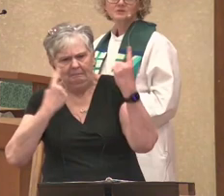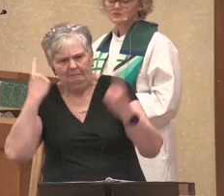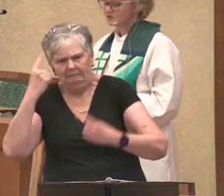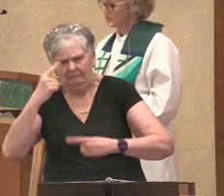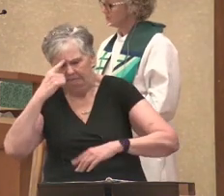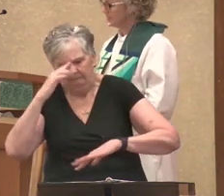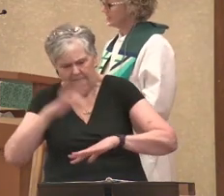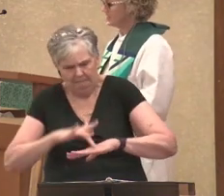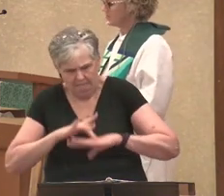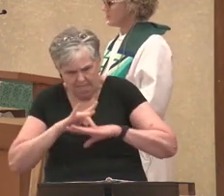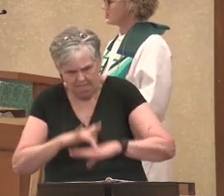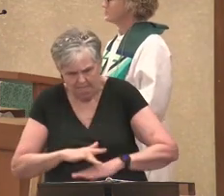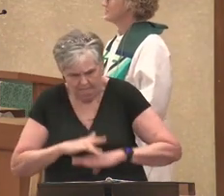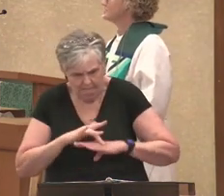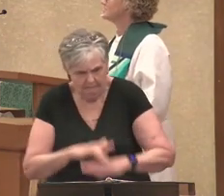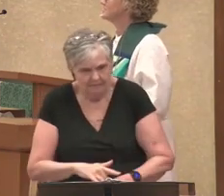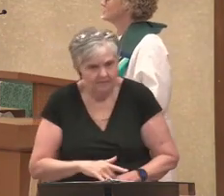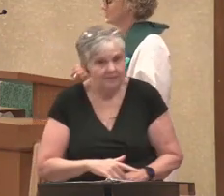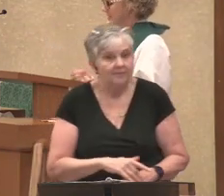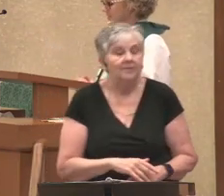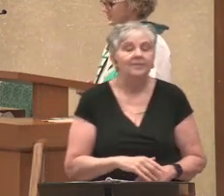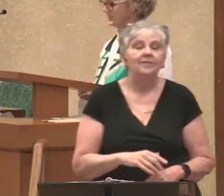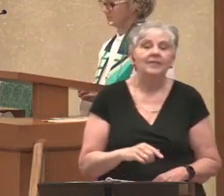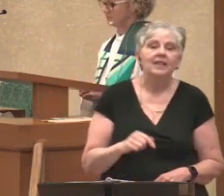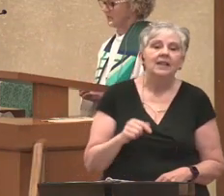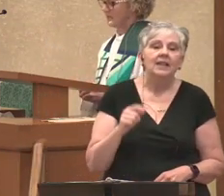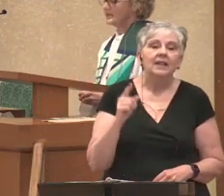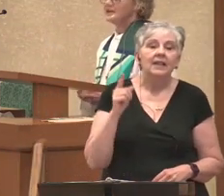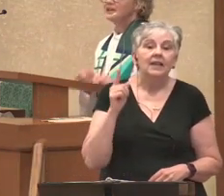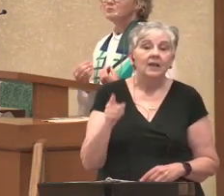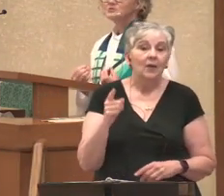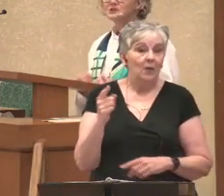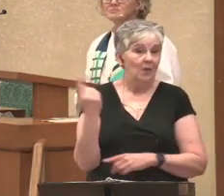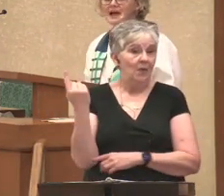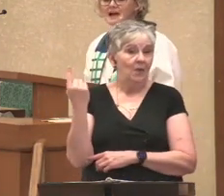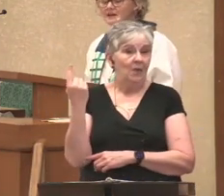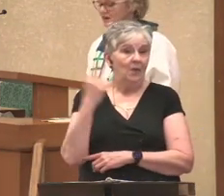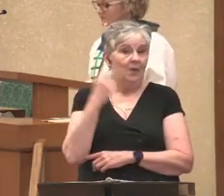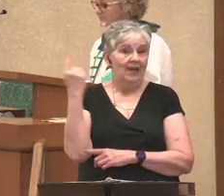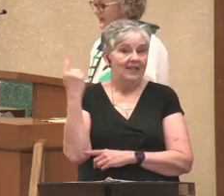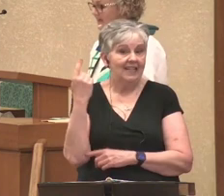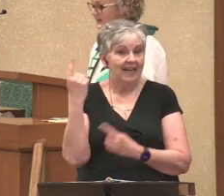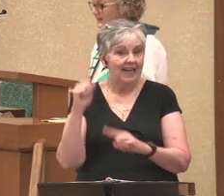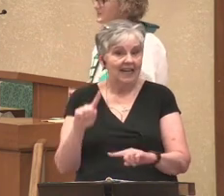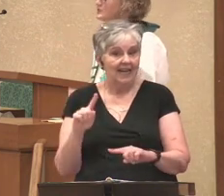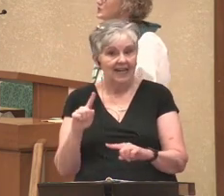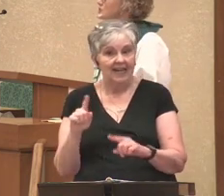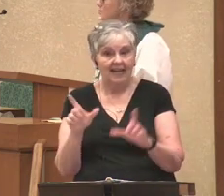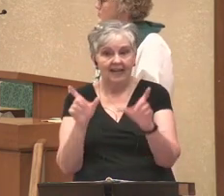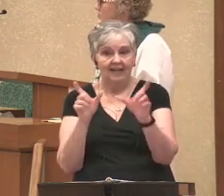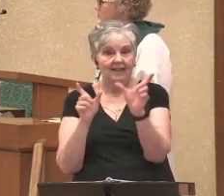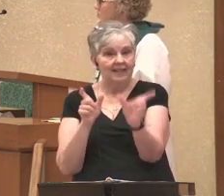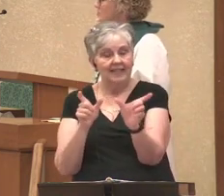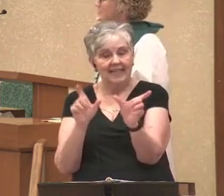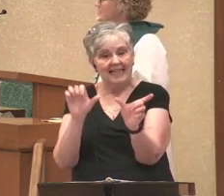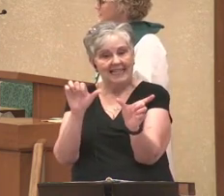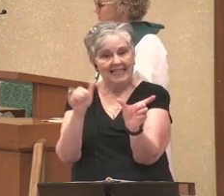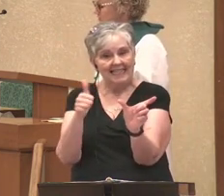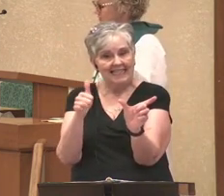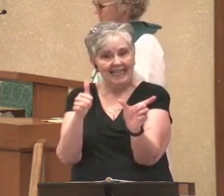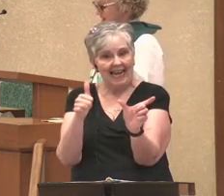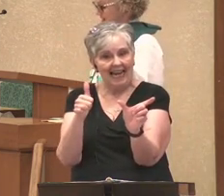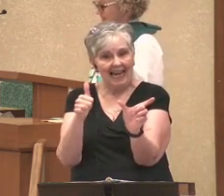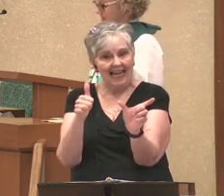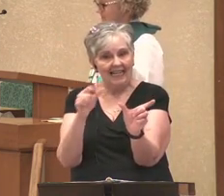product appeared one day in the marketplace in the United States. It was a pack of 10 disposable